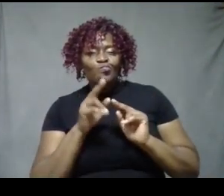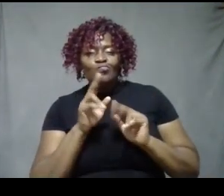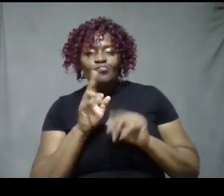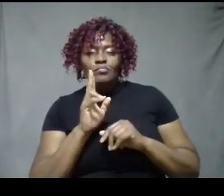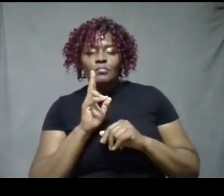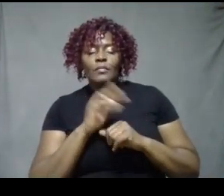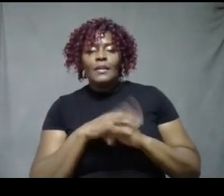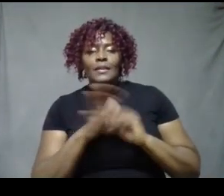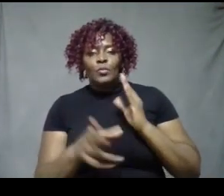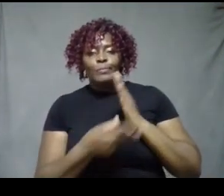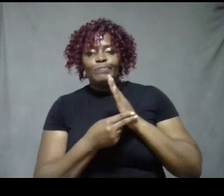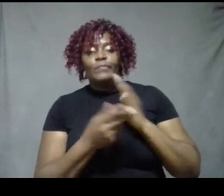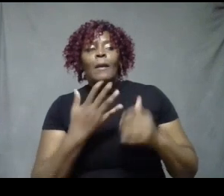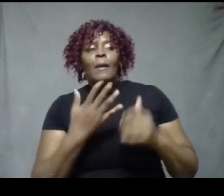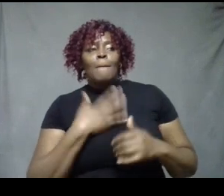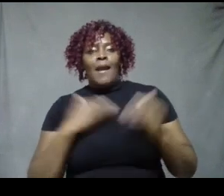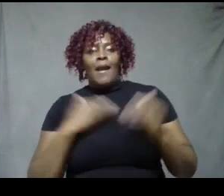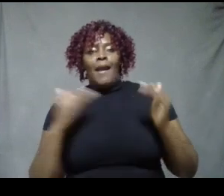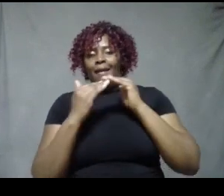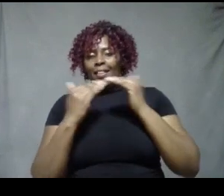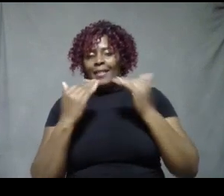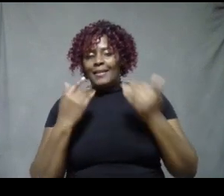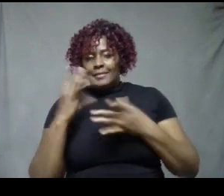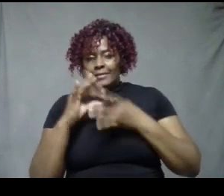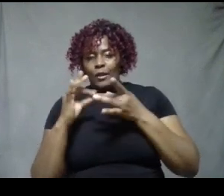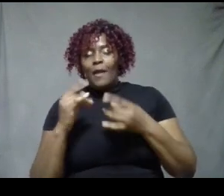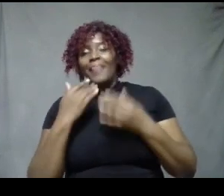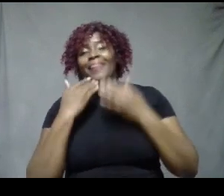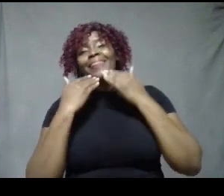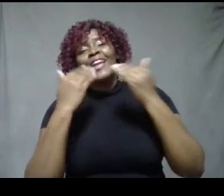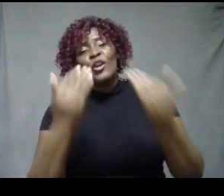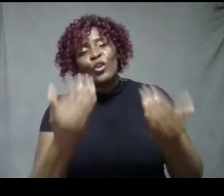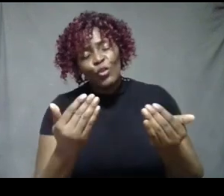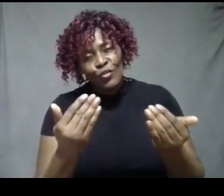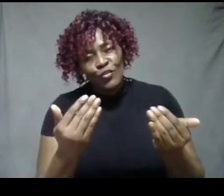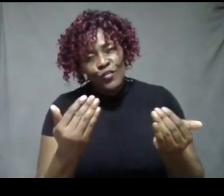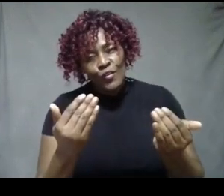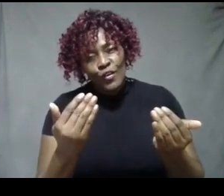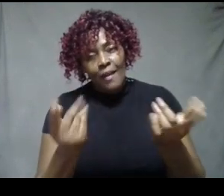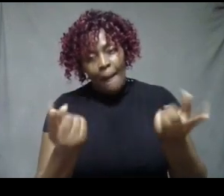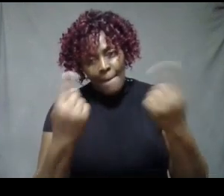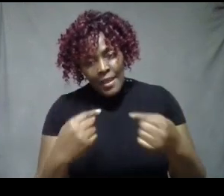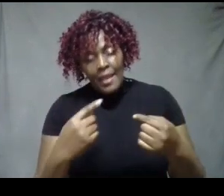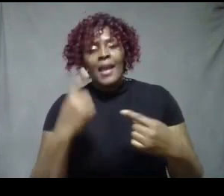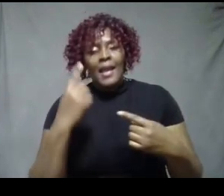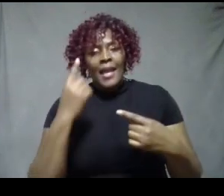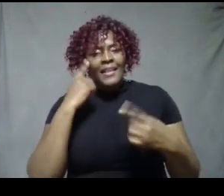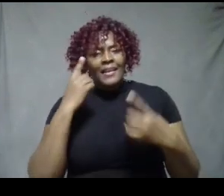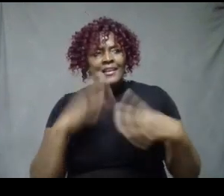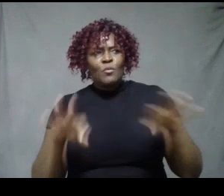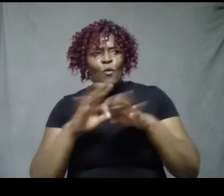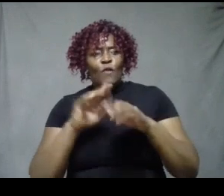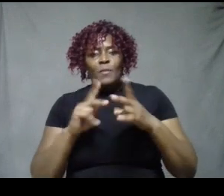what my colleagues had said, and just thank you for coming. I think it's important that the residents, it was important that we hear, you know,